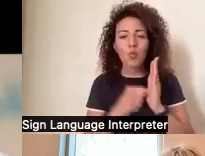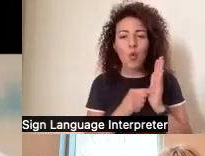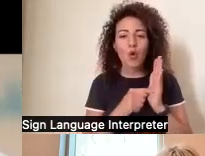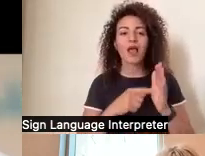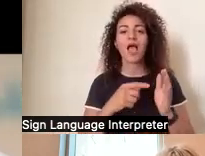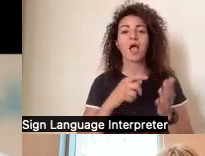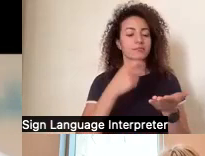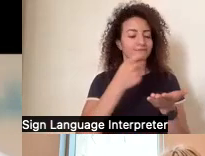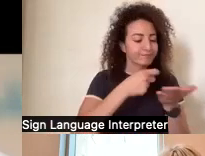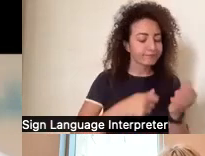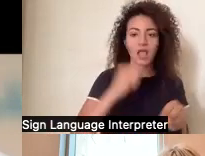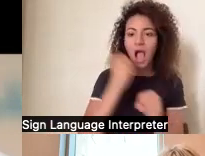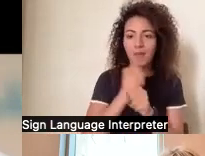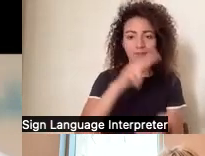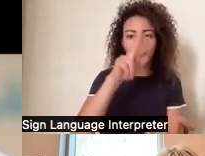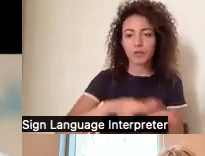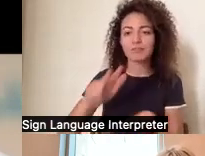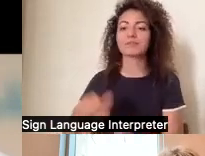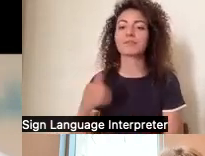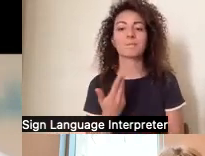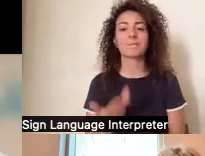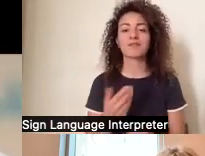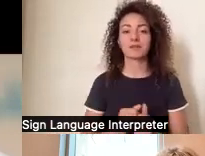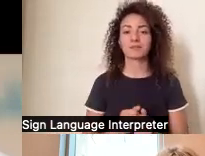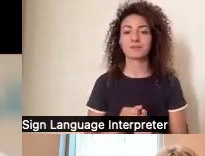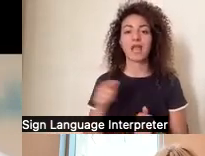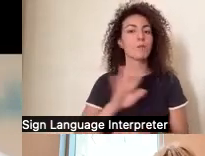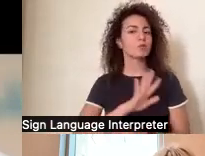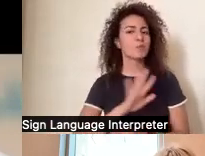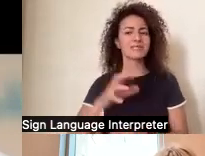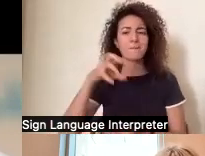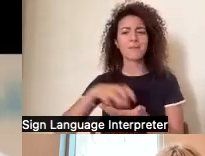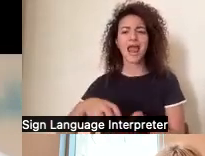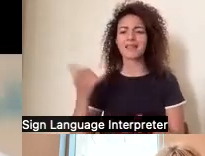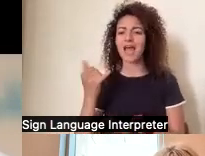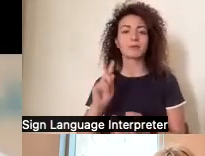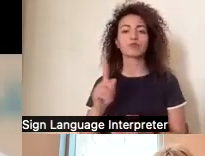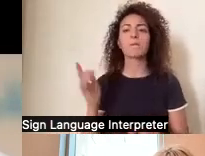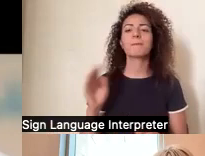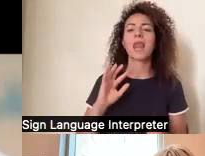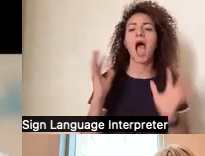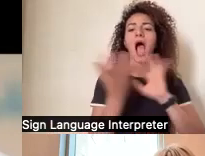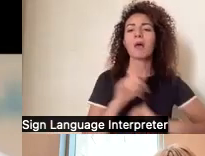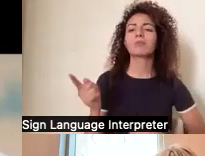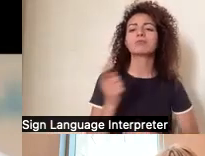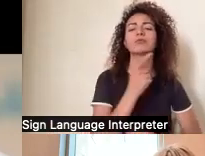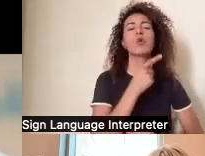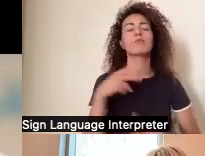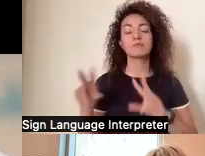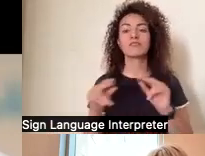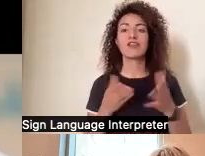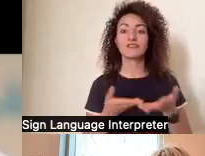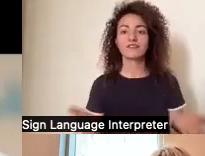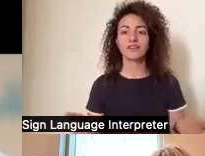that this is unique to MENA. It's really a problem across the world. But when you have policies that are